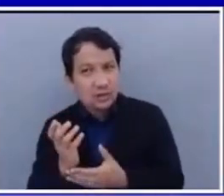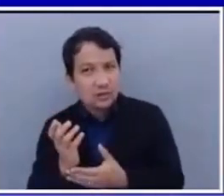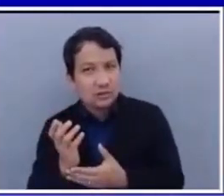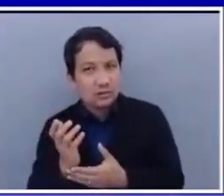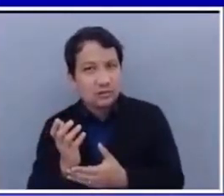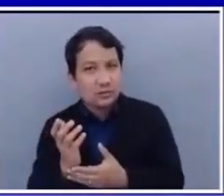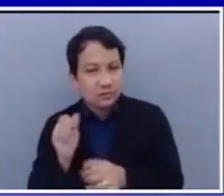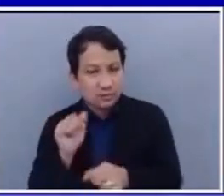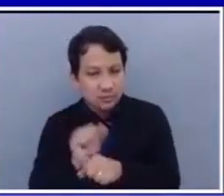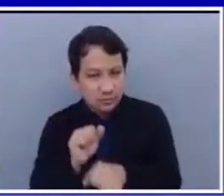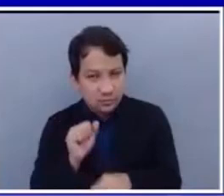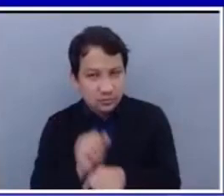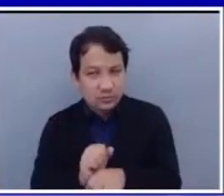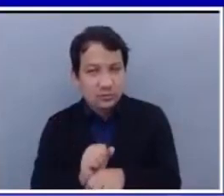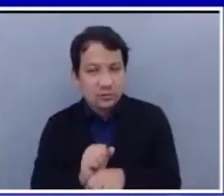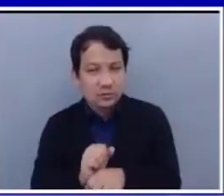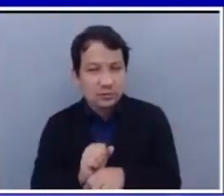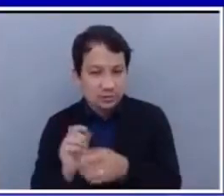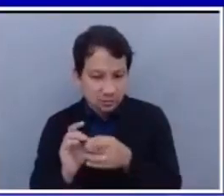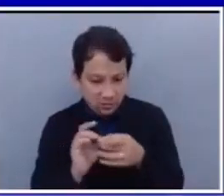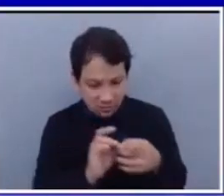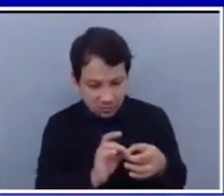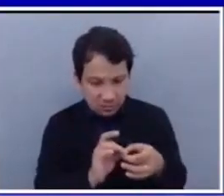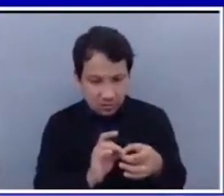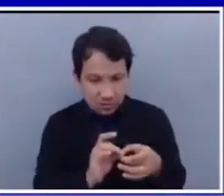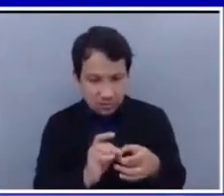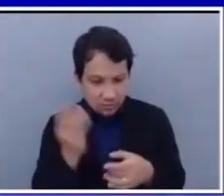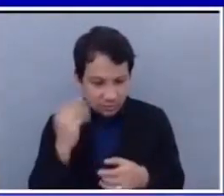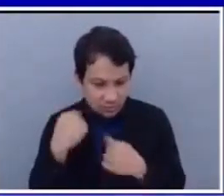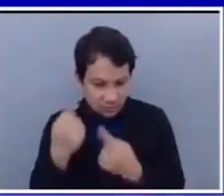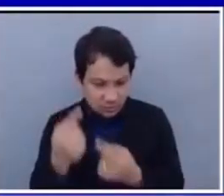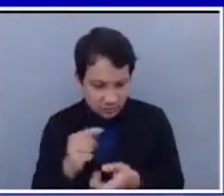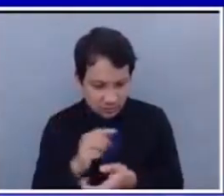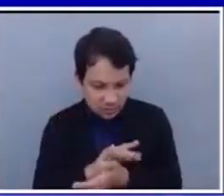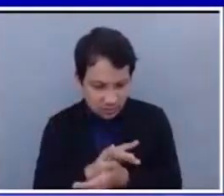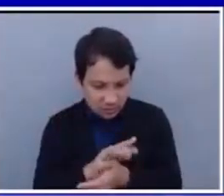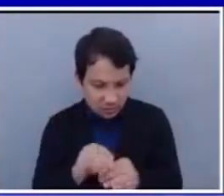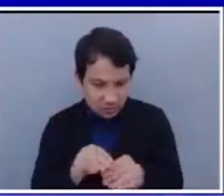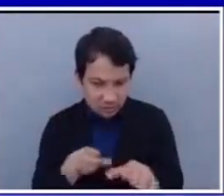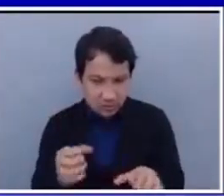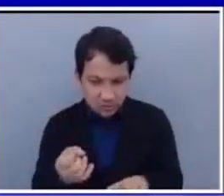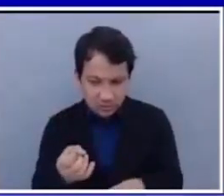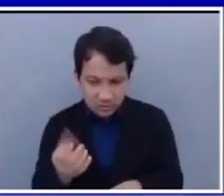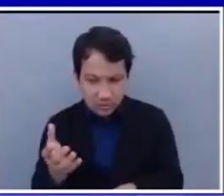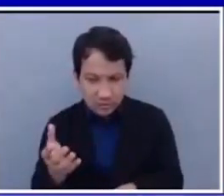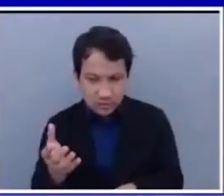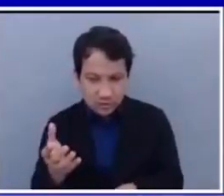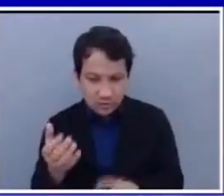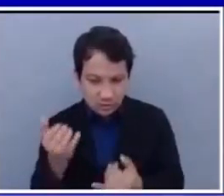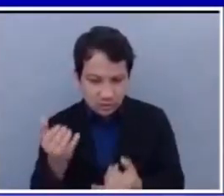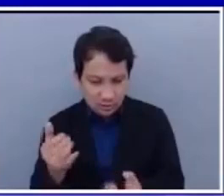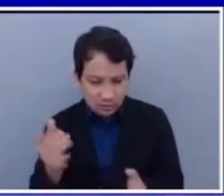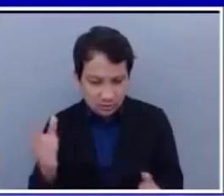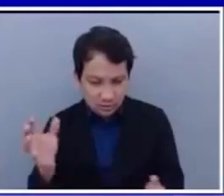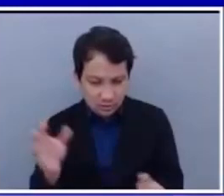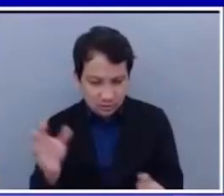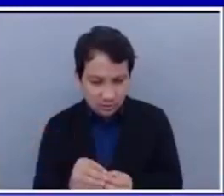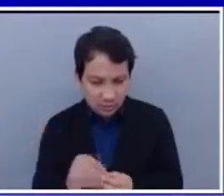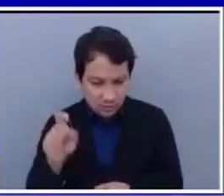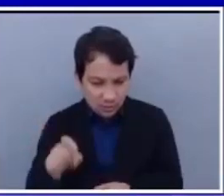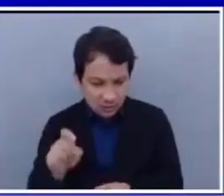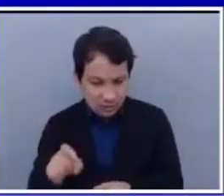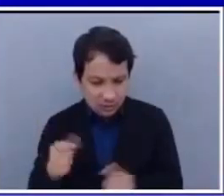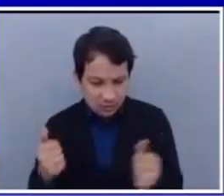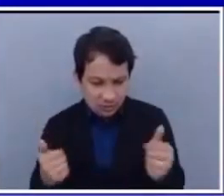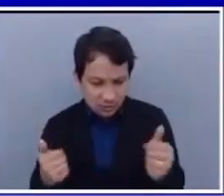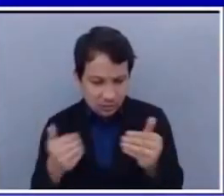created since the pandemic, ilan na po ba so far ang kailangan pang habulin based on